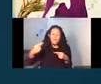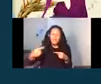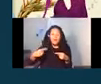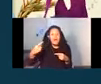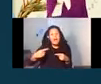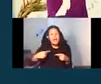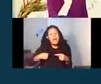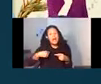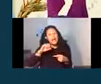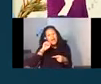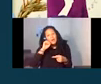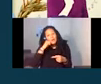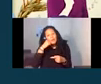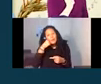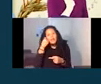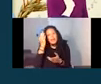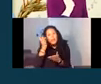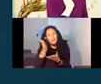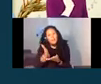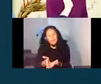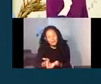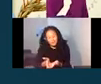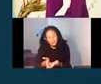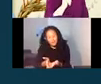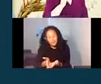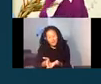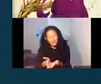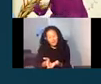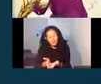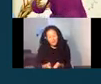forever I will